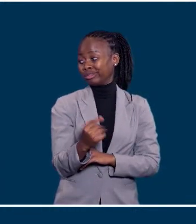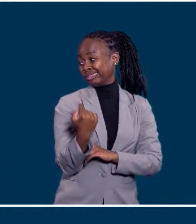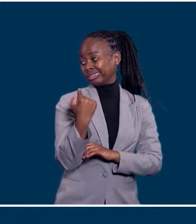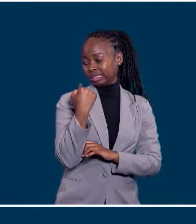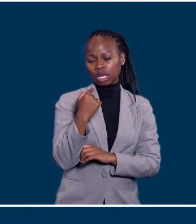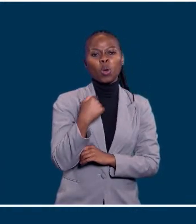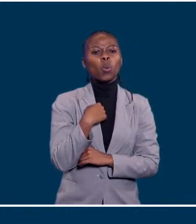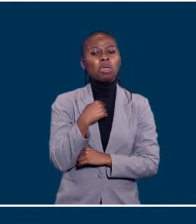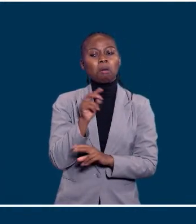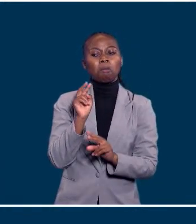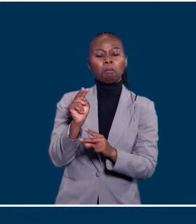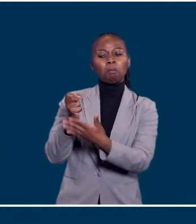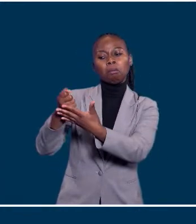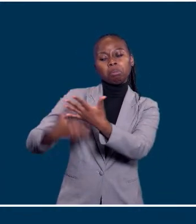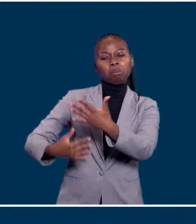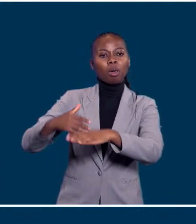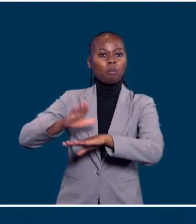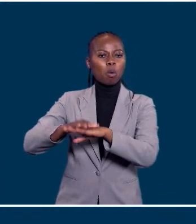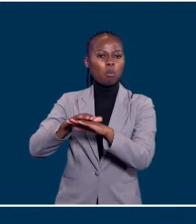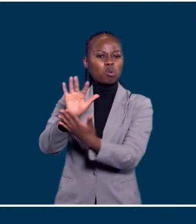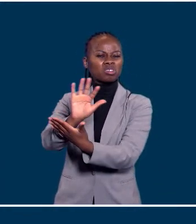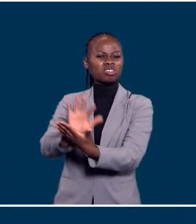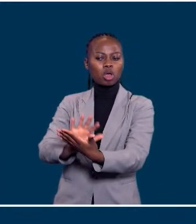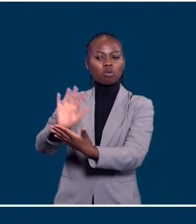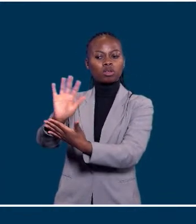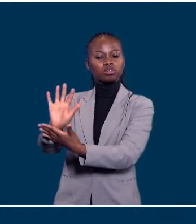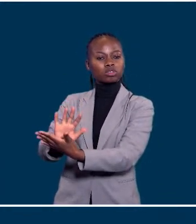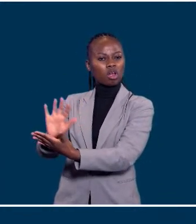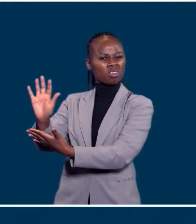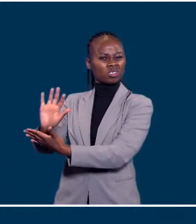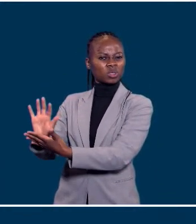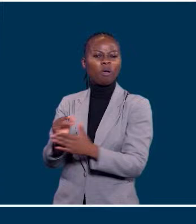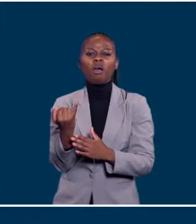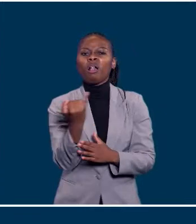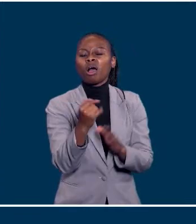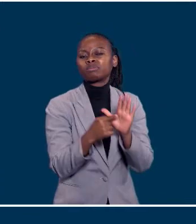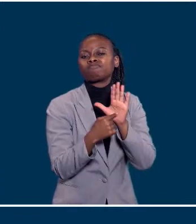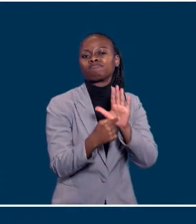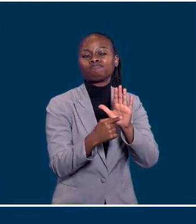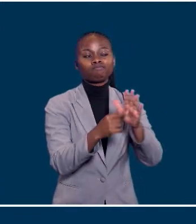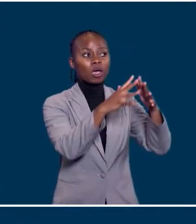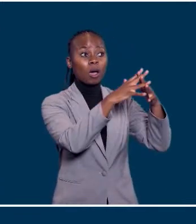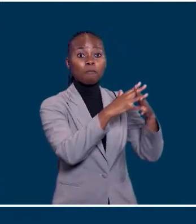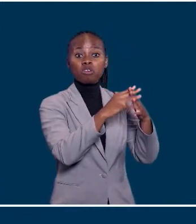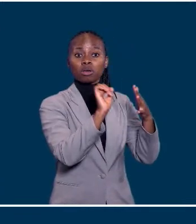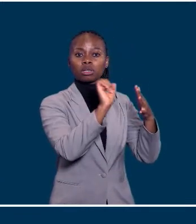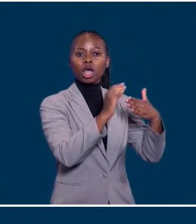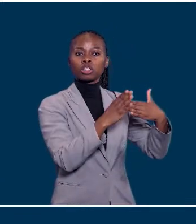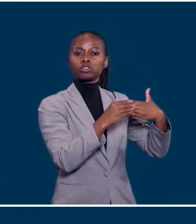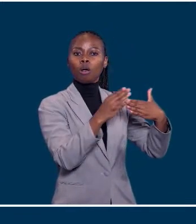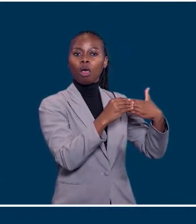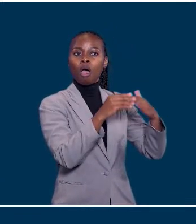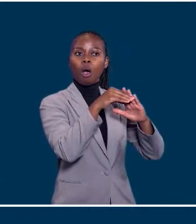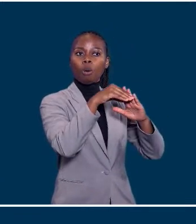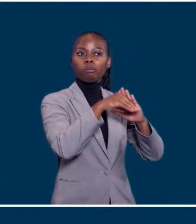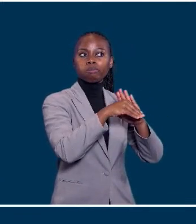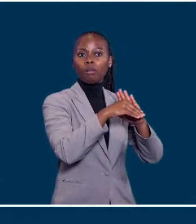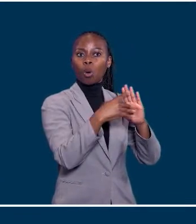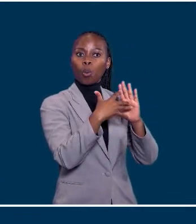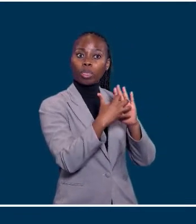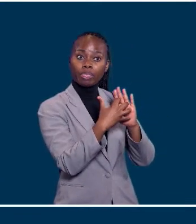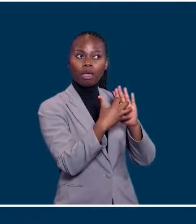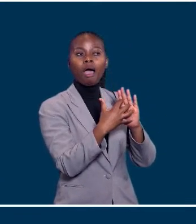to the other things just now. One of the things we looked at was a weaker US dollar and higher commodity prices. So this was kind of